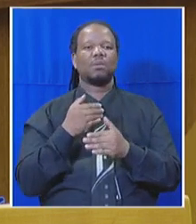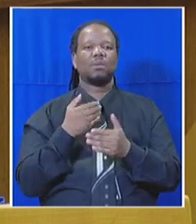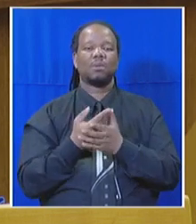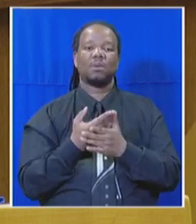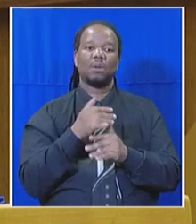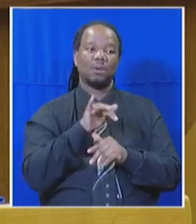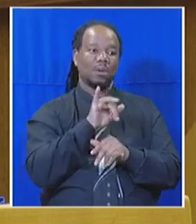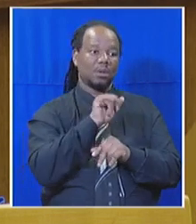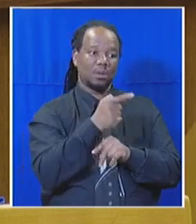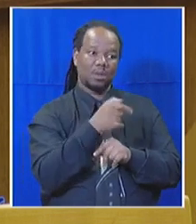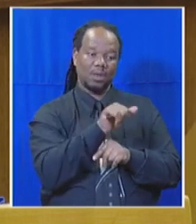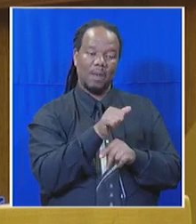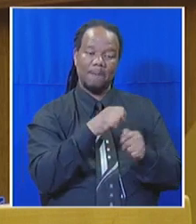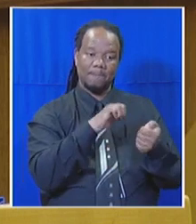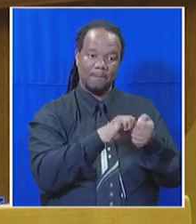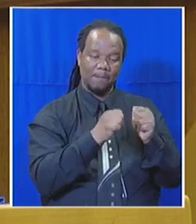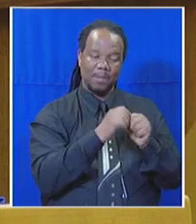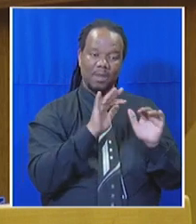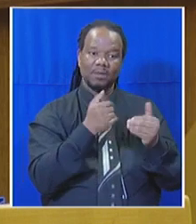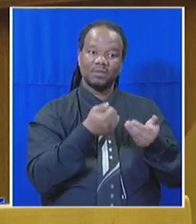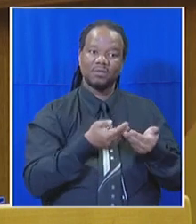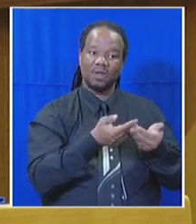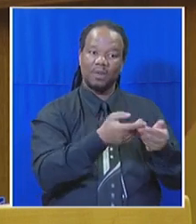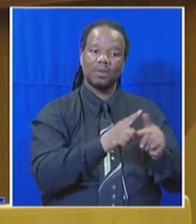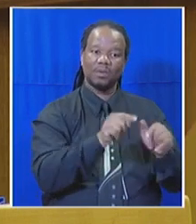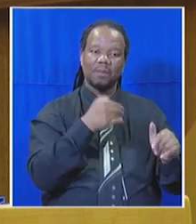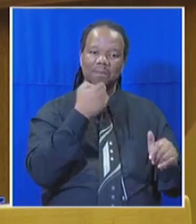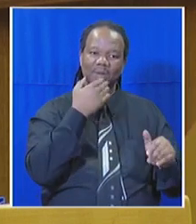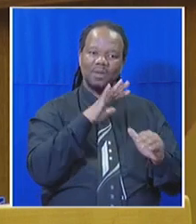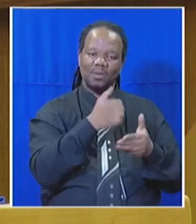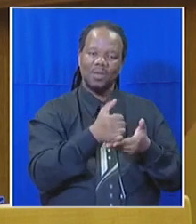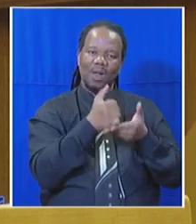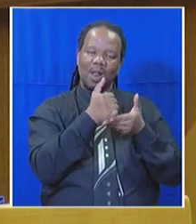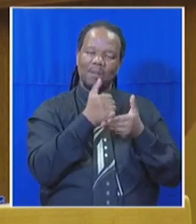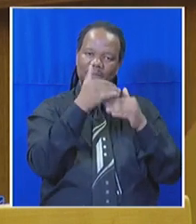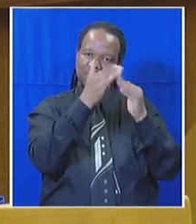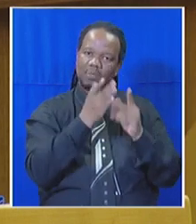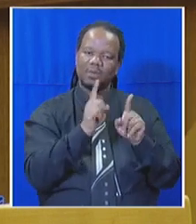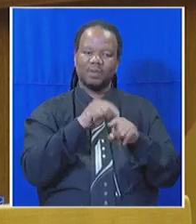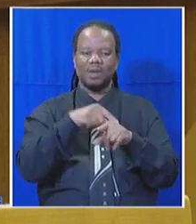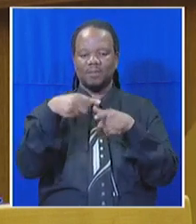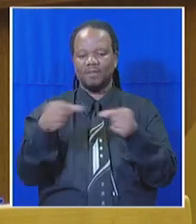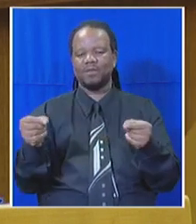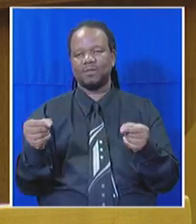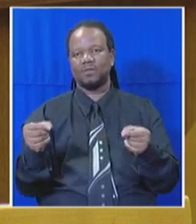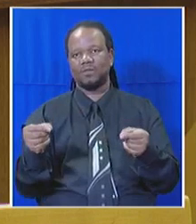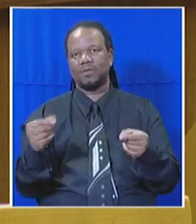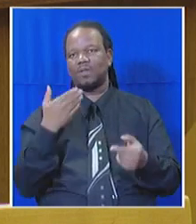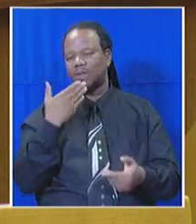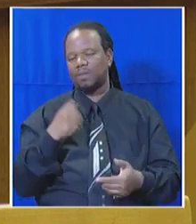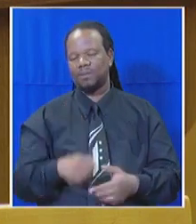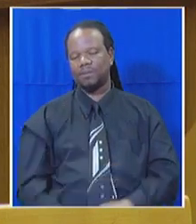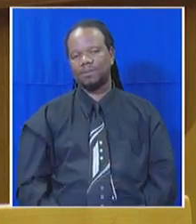employment enterprises, formerly known as sheltered employment Honorable factories. member, your time has expired. I thank you.